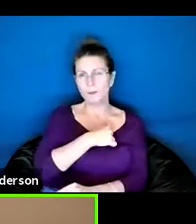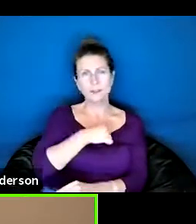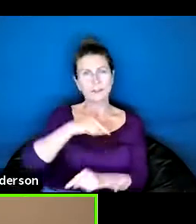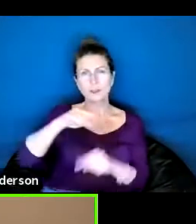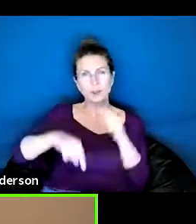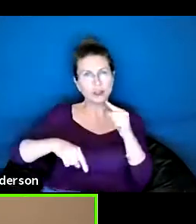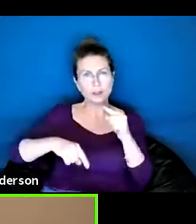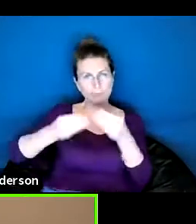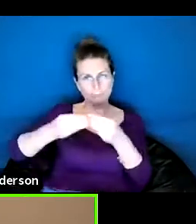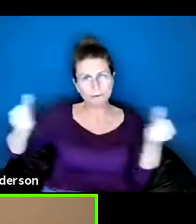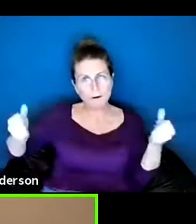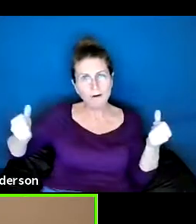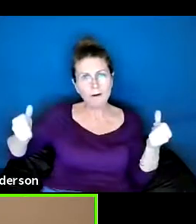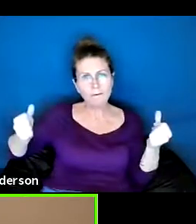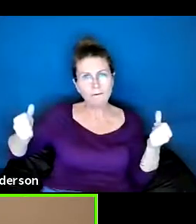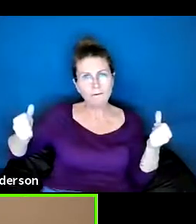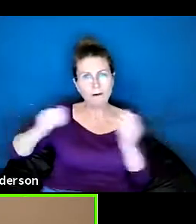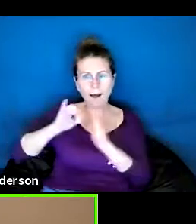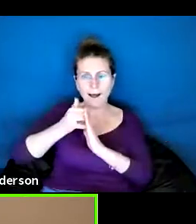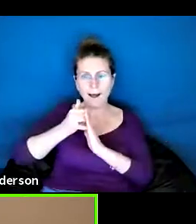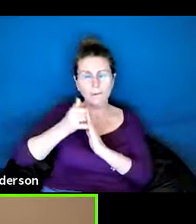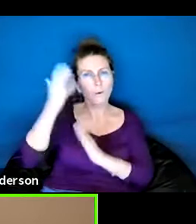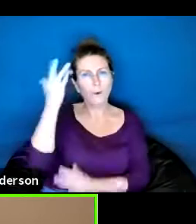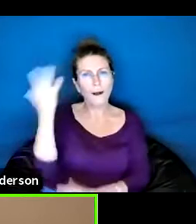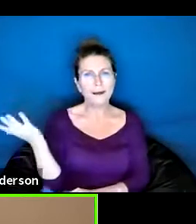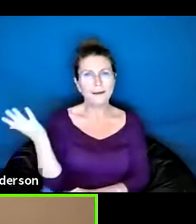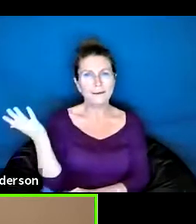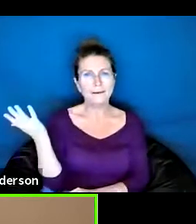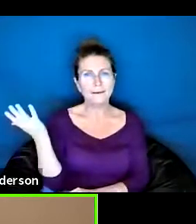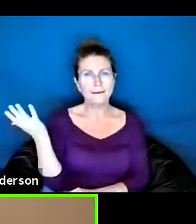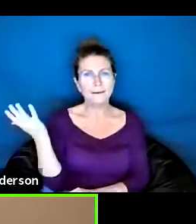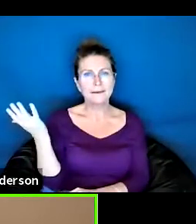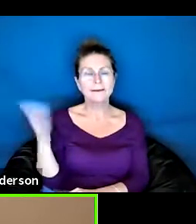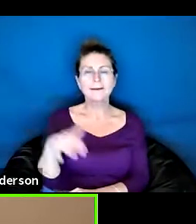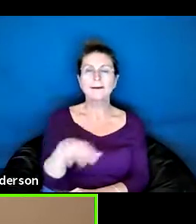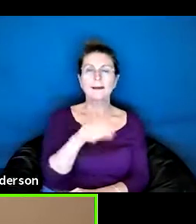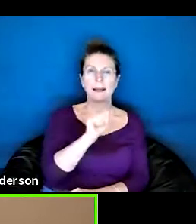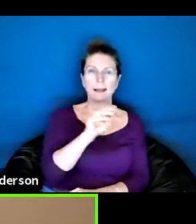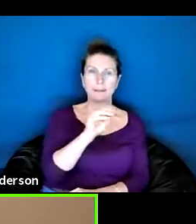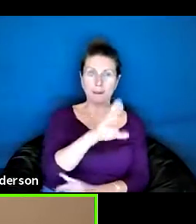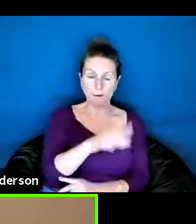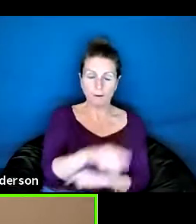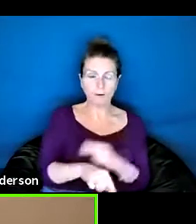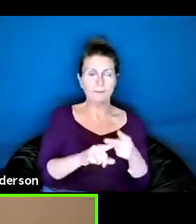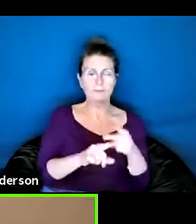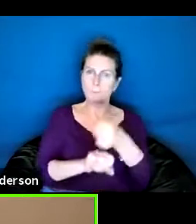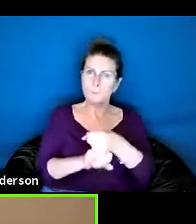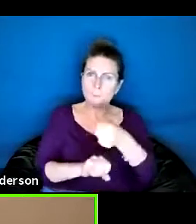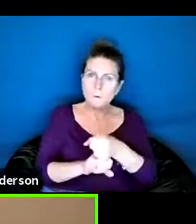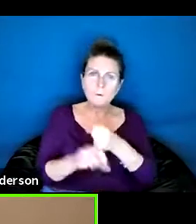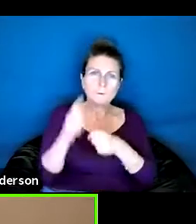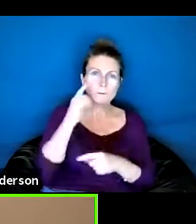ground, wrestle to the ground some of the issues like antimicrobial stewardship,